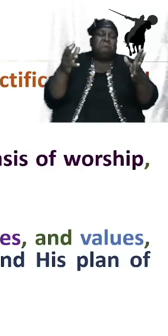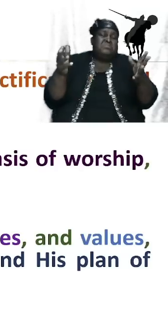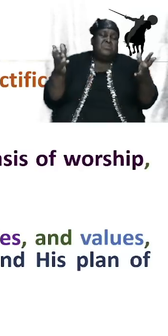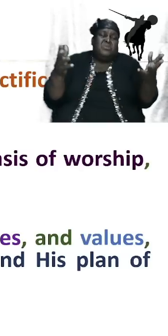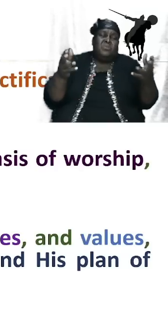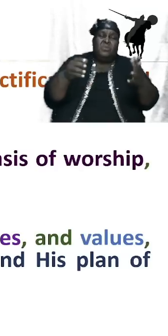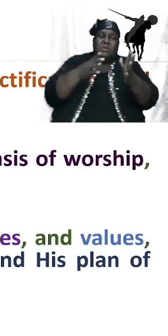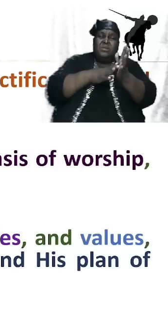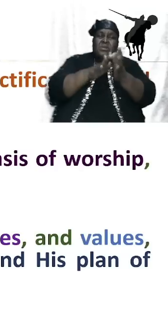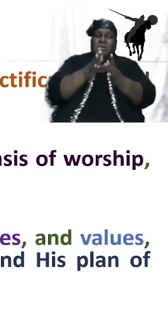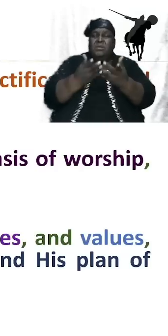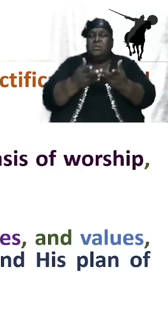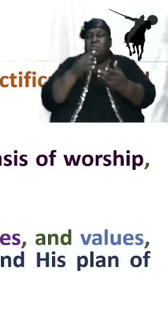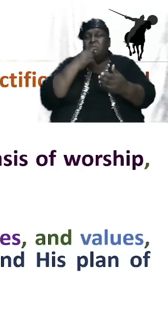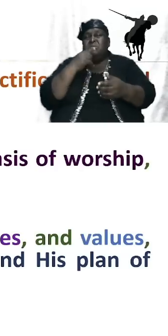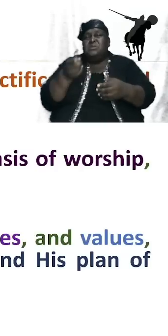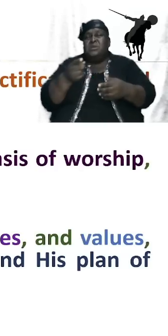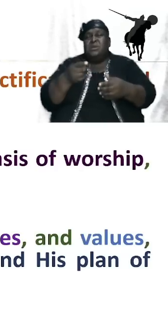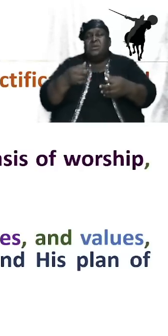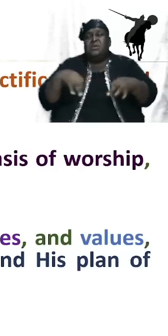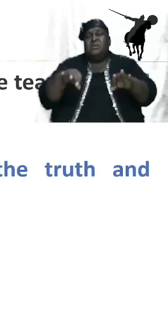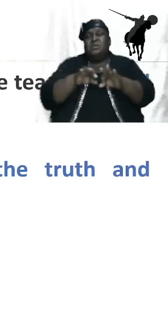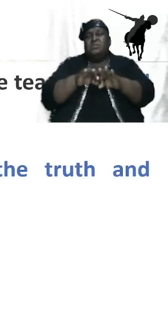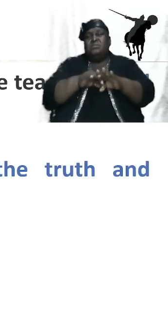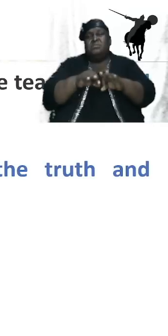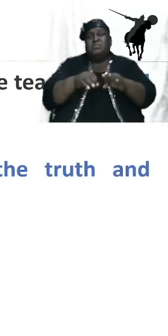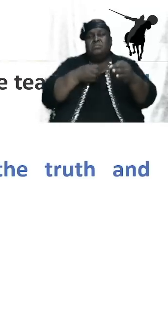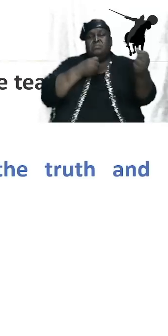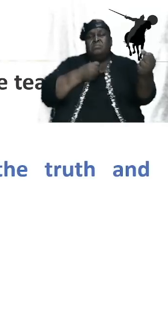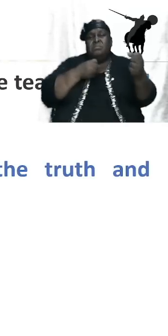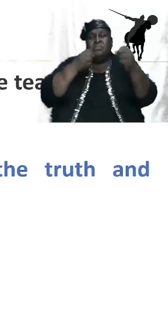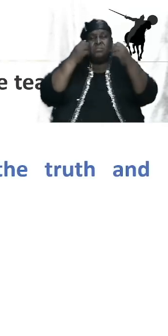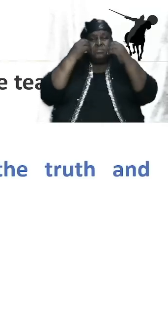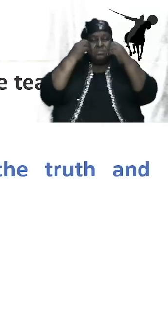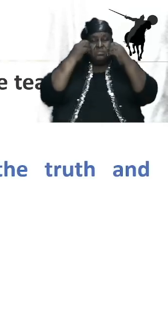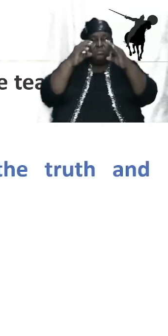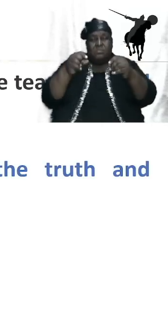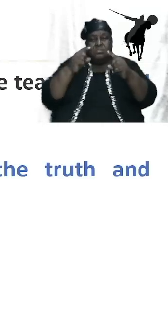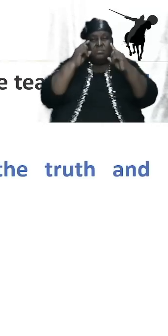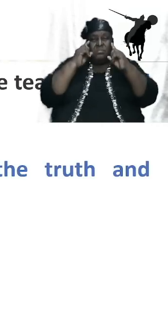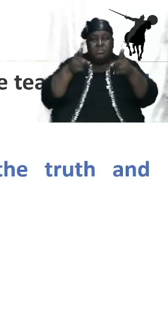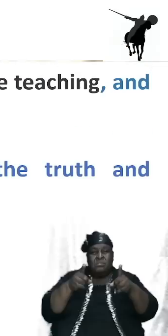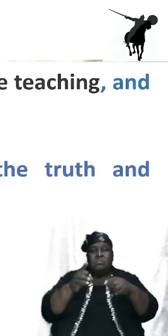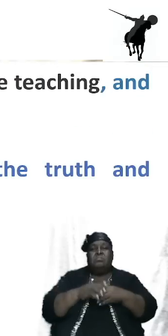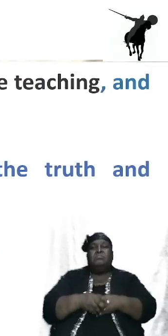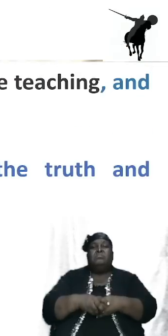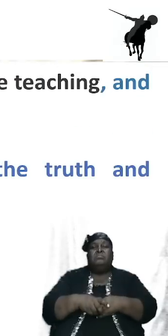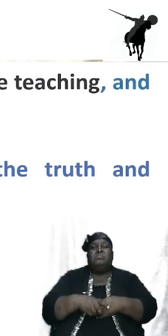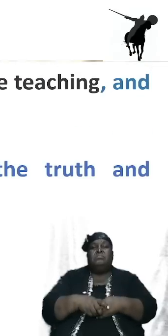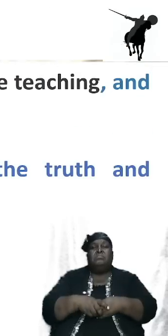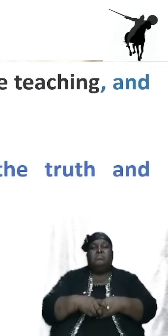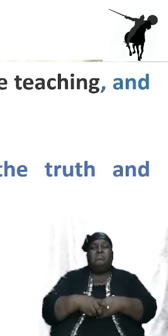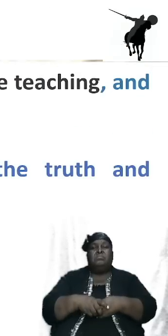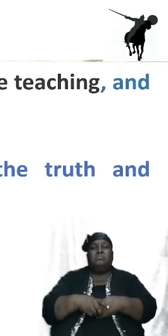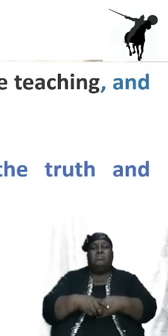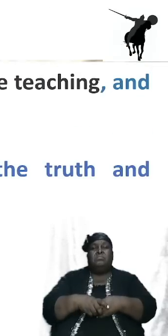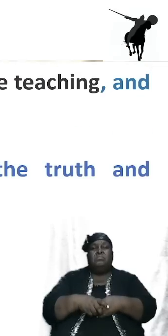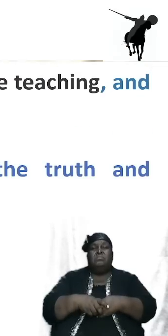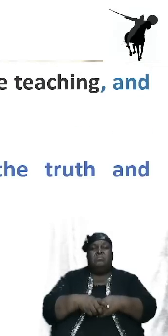say in relation to the importance of sound doctrine. As I said before, sound doctrine protects us from